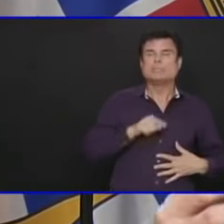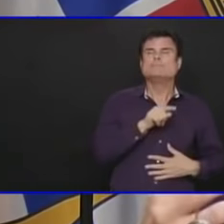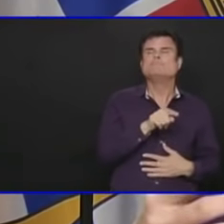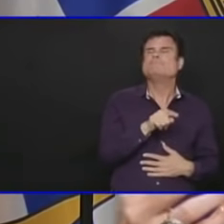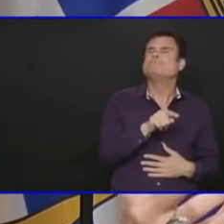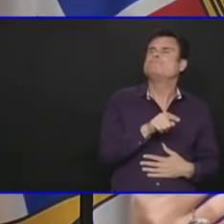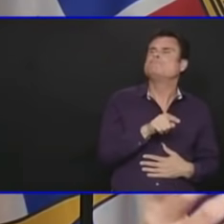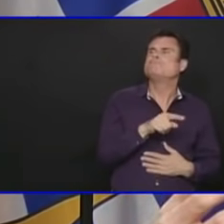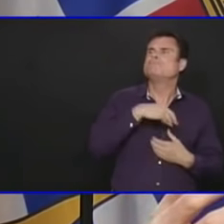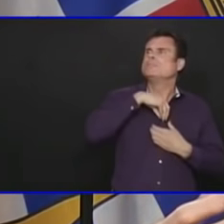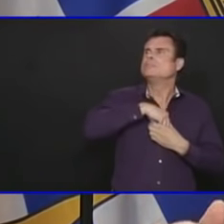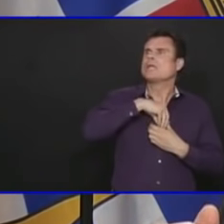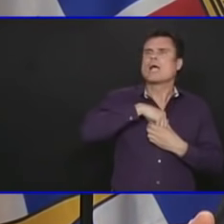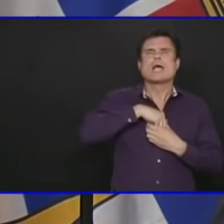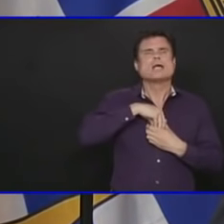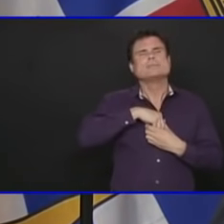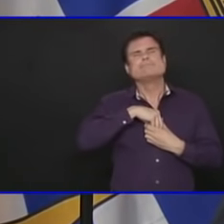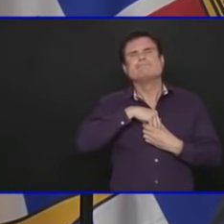response called the